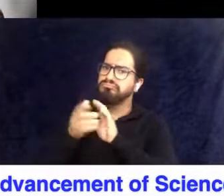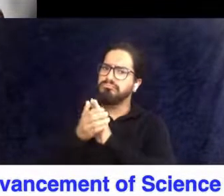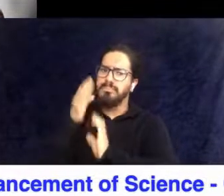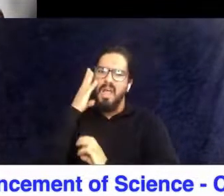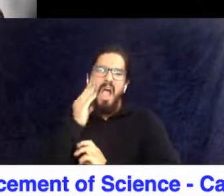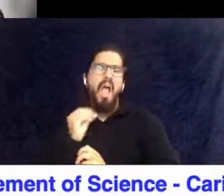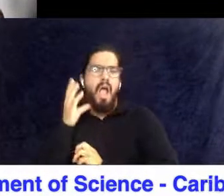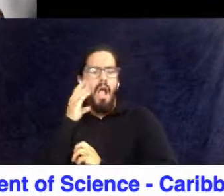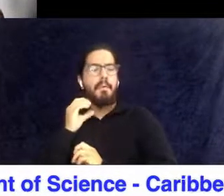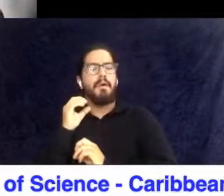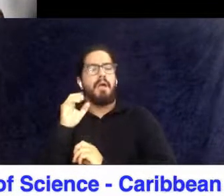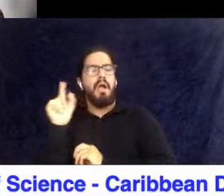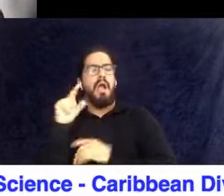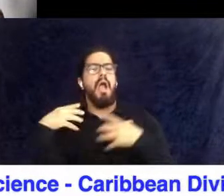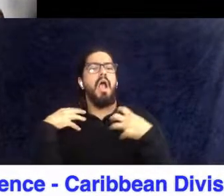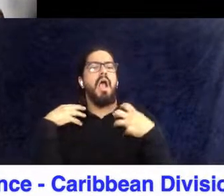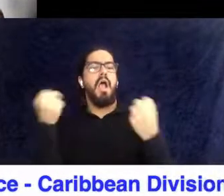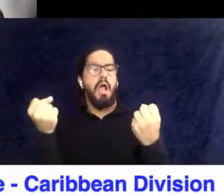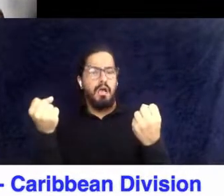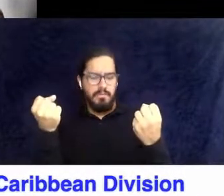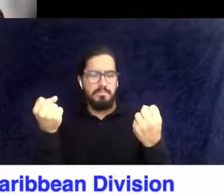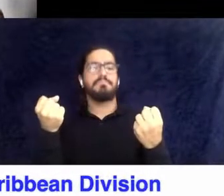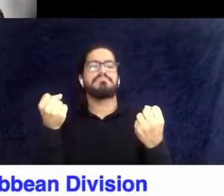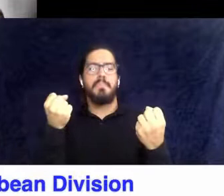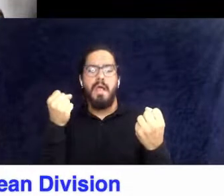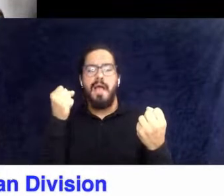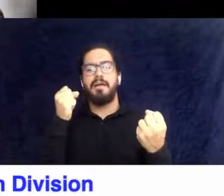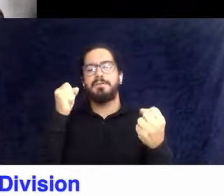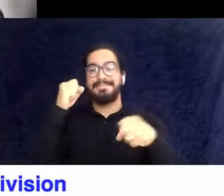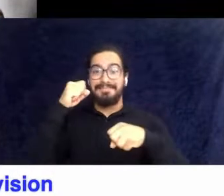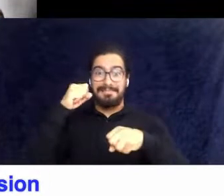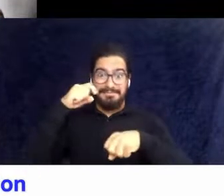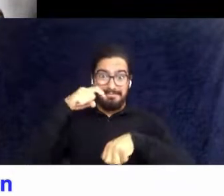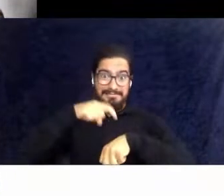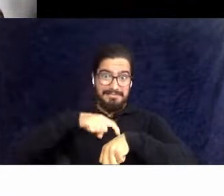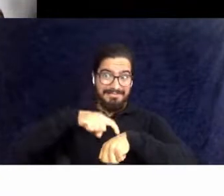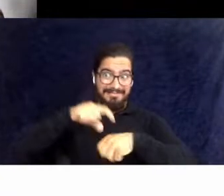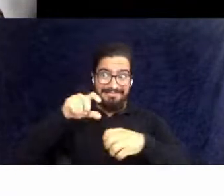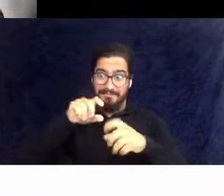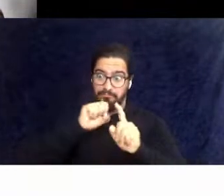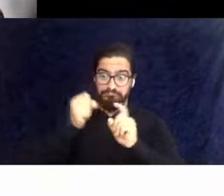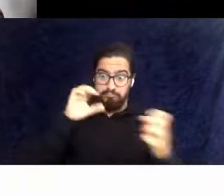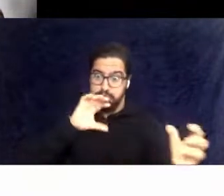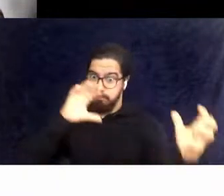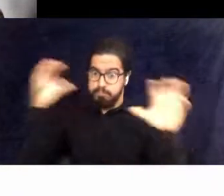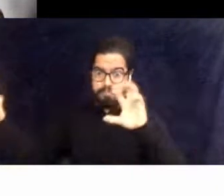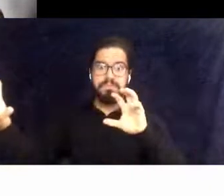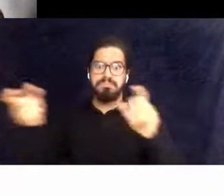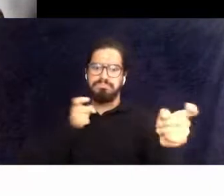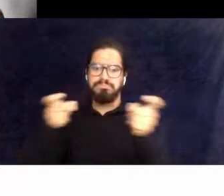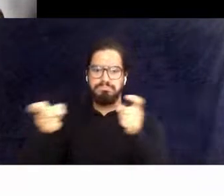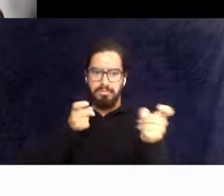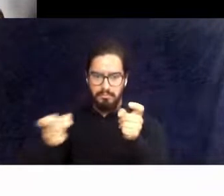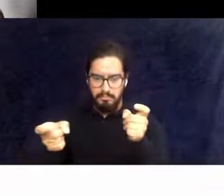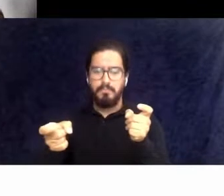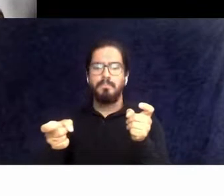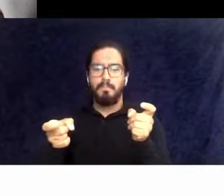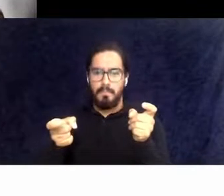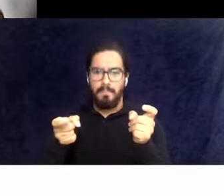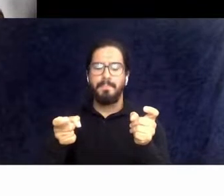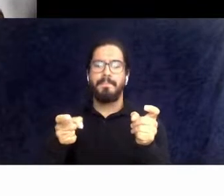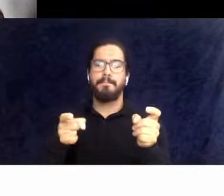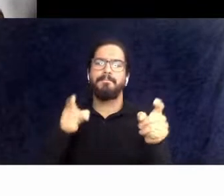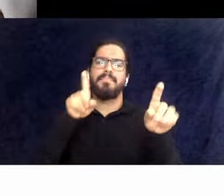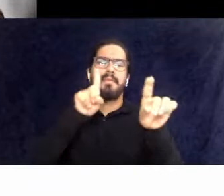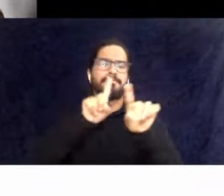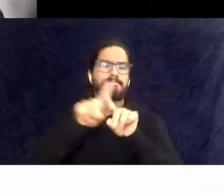and disaster risk management, including directing 17 deployments of medical